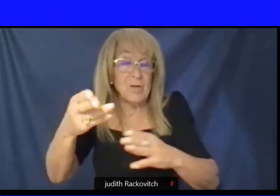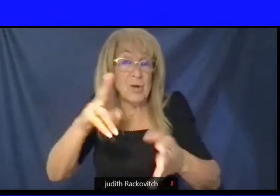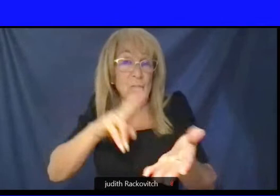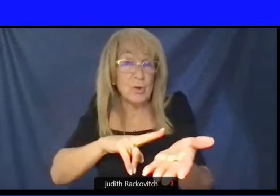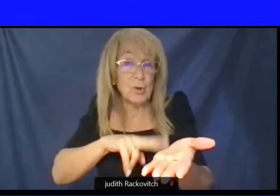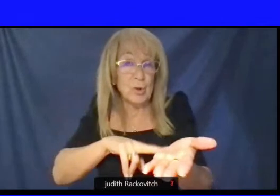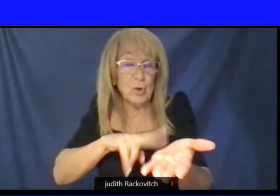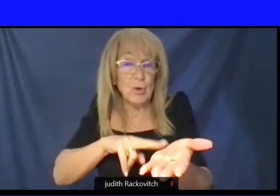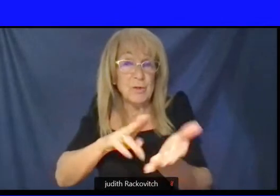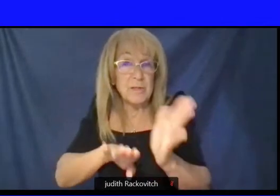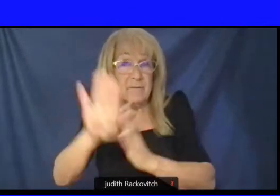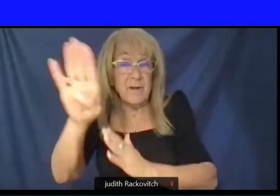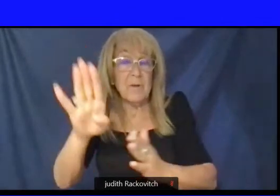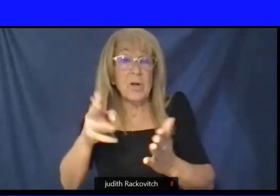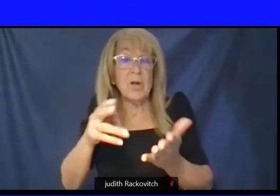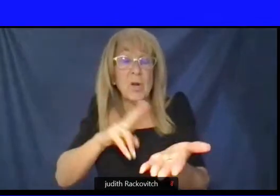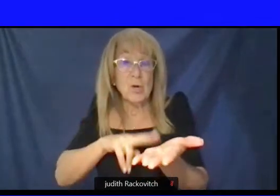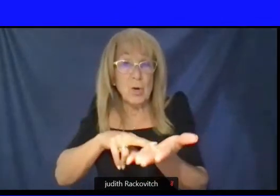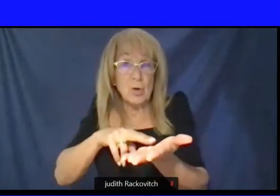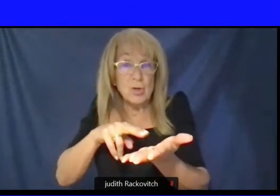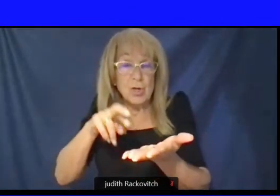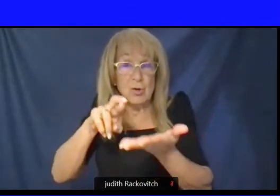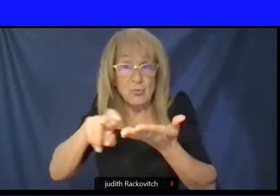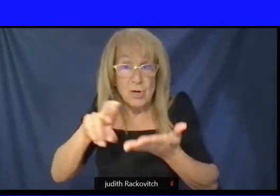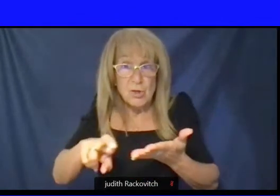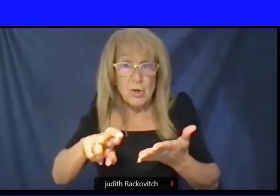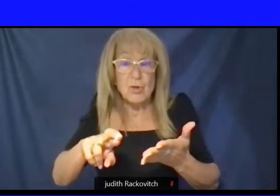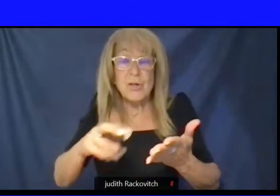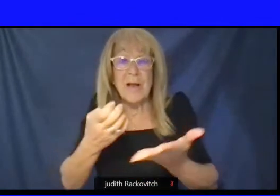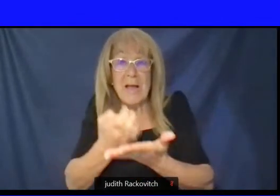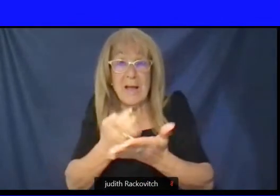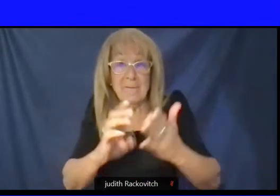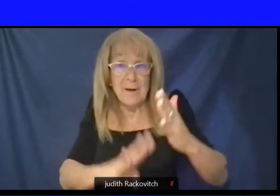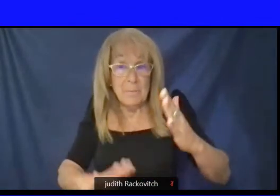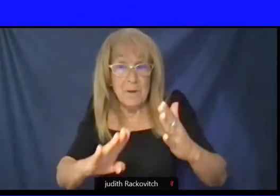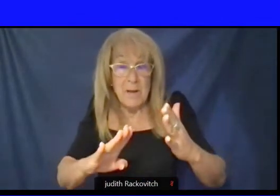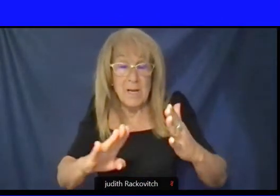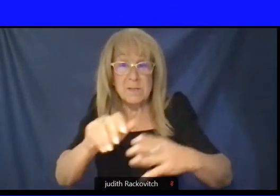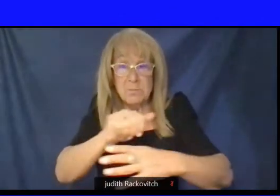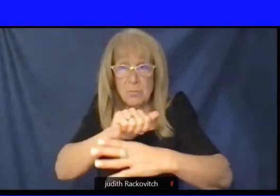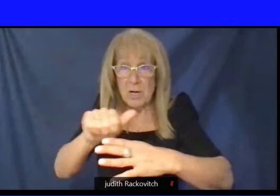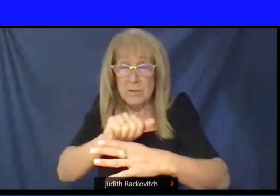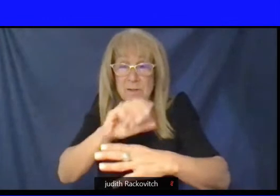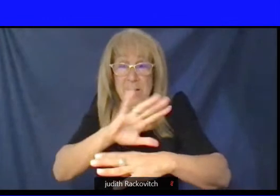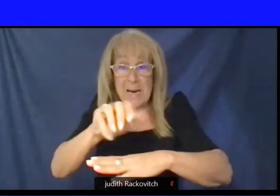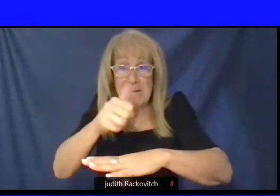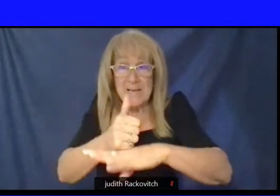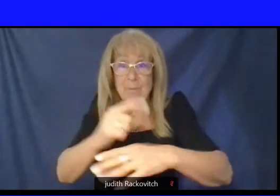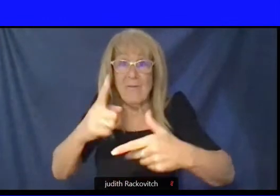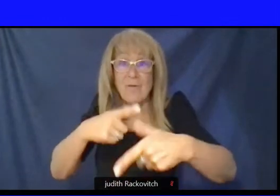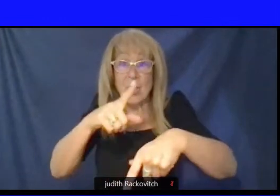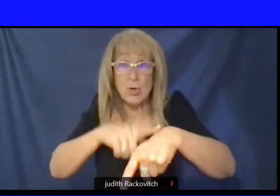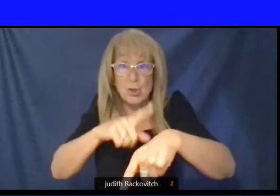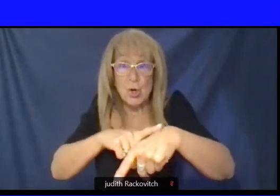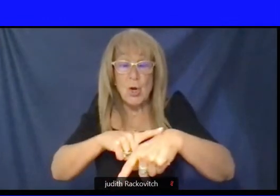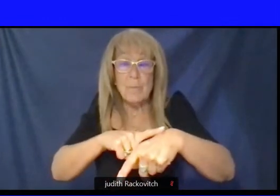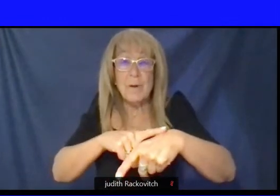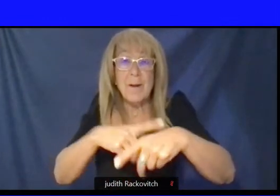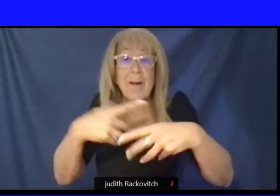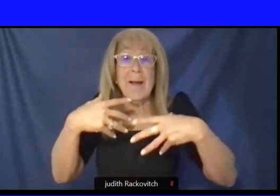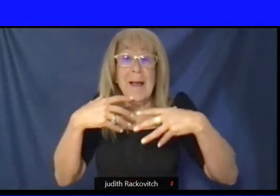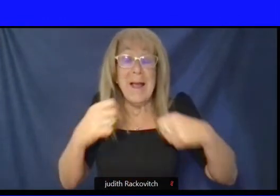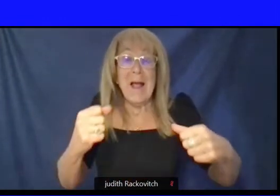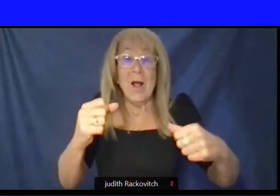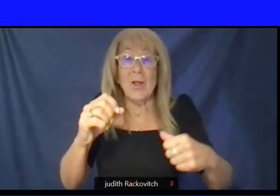access opportunities, to focus on nurse leader continuing education, nurse leader mentorship and succession planning, and to revise